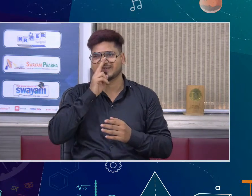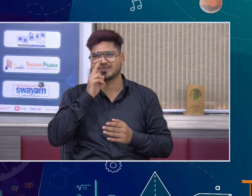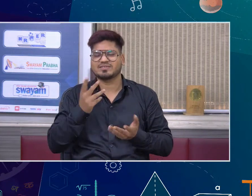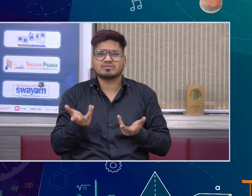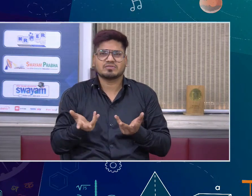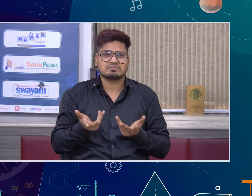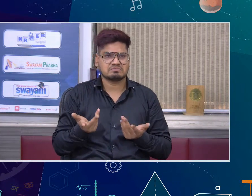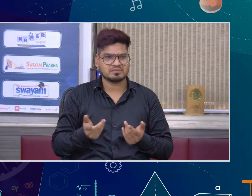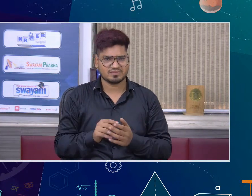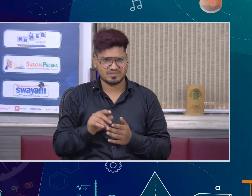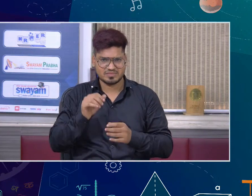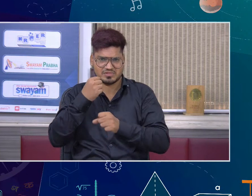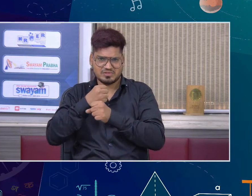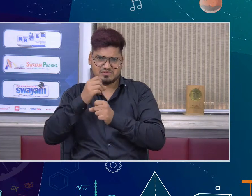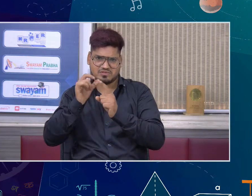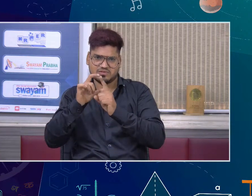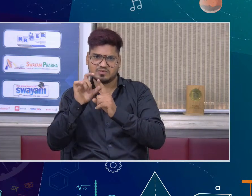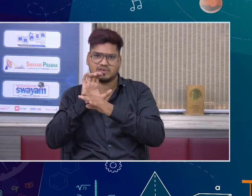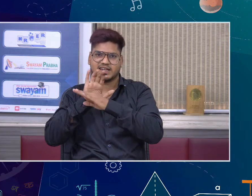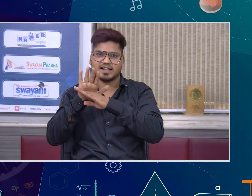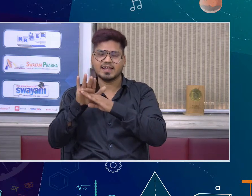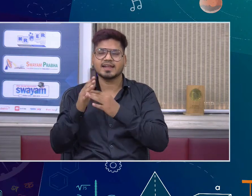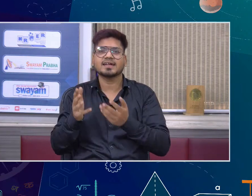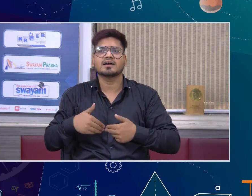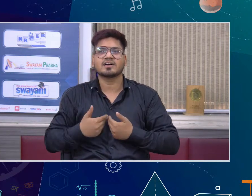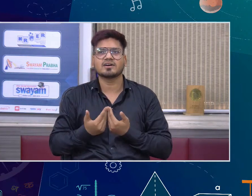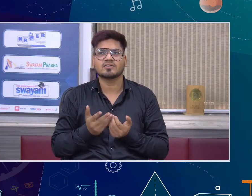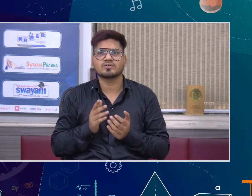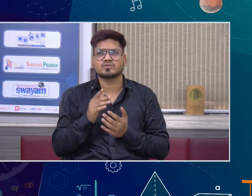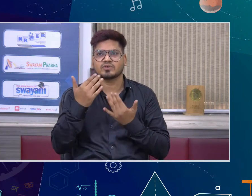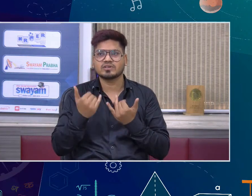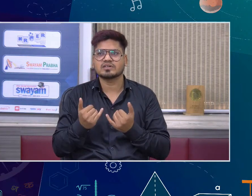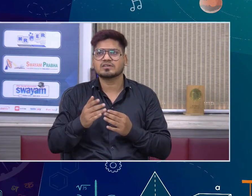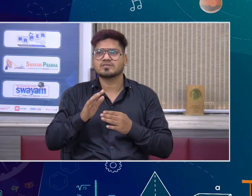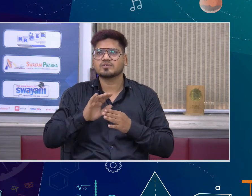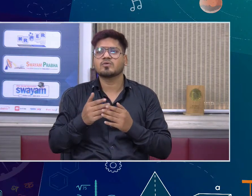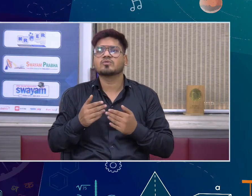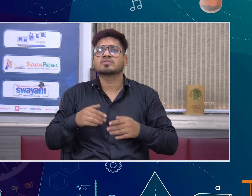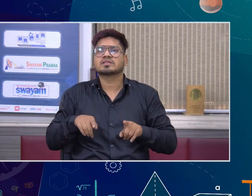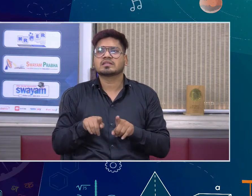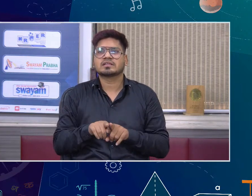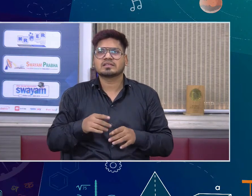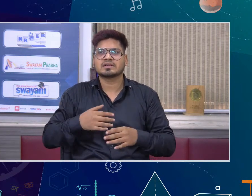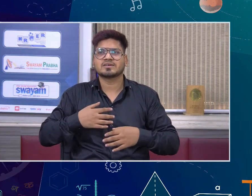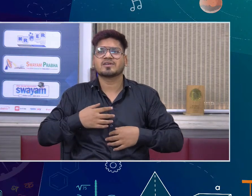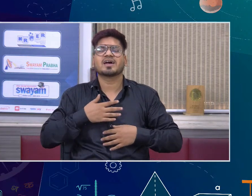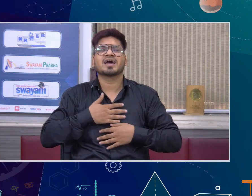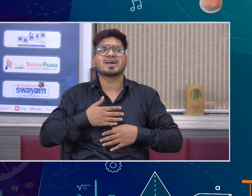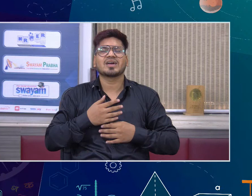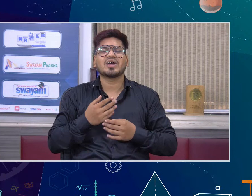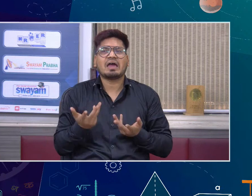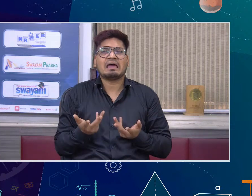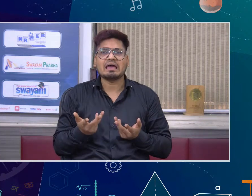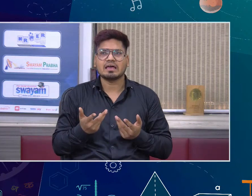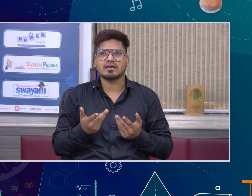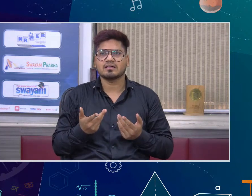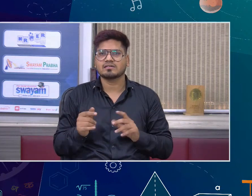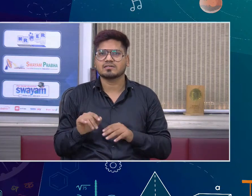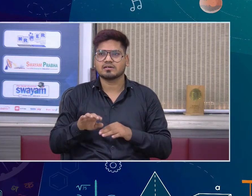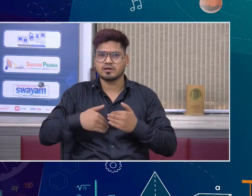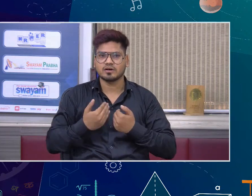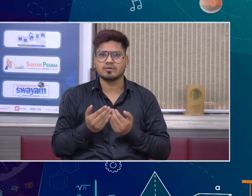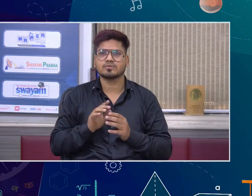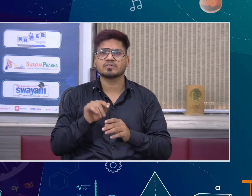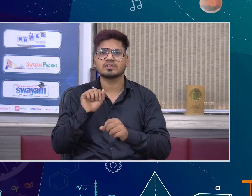First, his senior post officer also laugh. What is this? What I found? Then he thinks that if a person writing a letter to